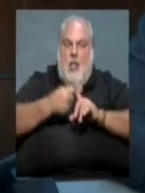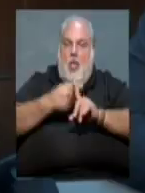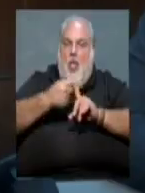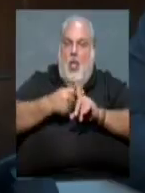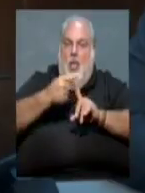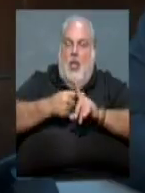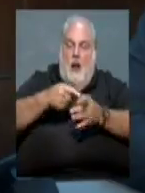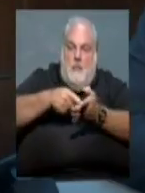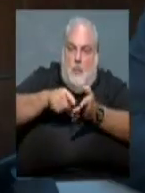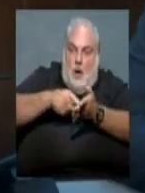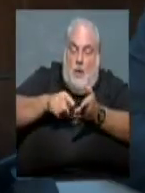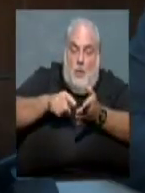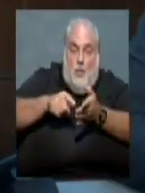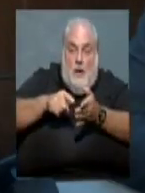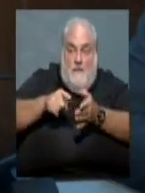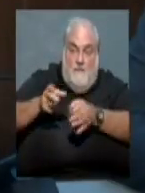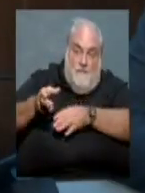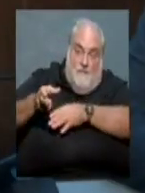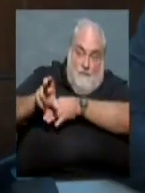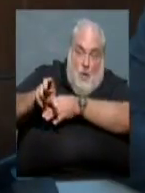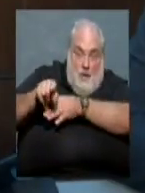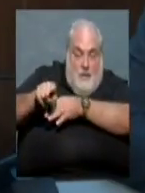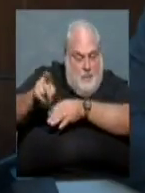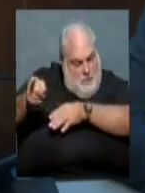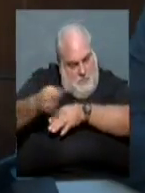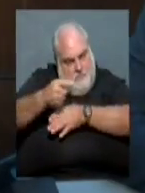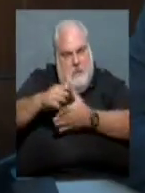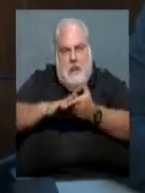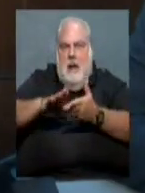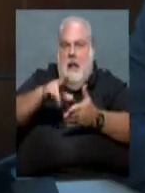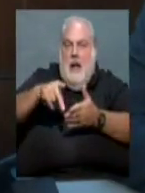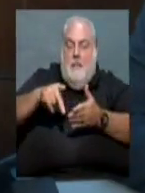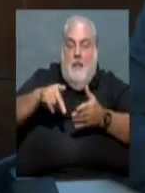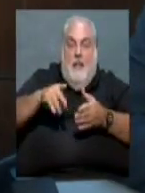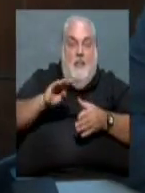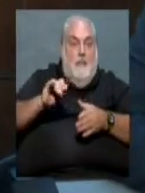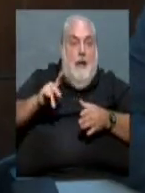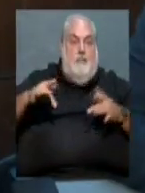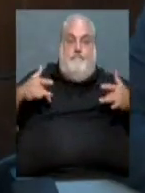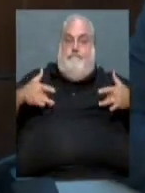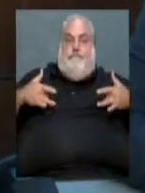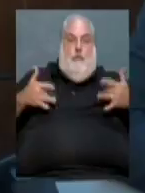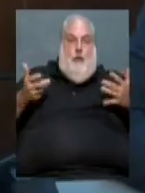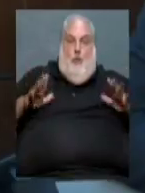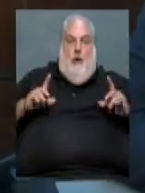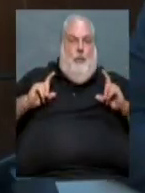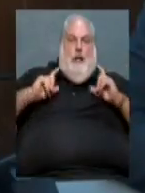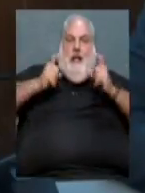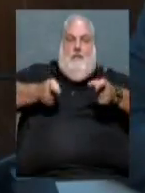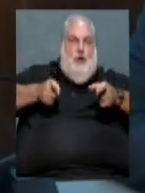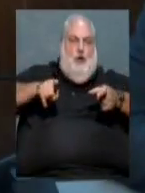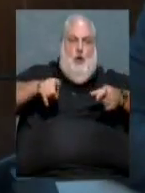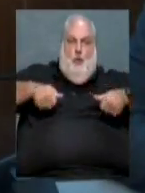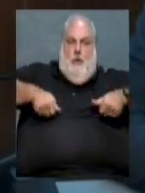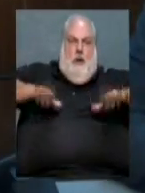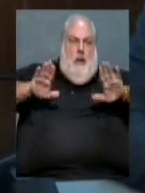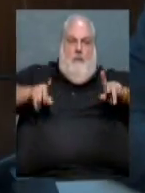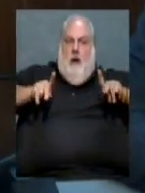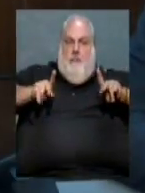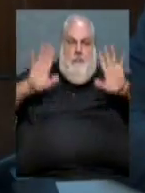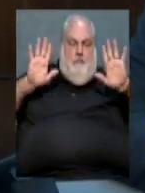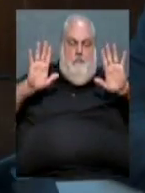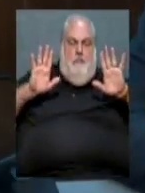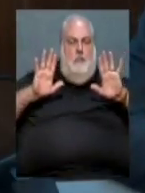we can go in there and make them clean up the problem. And a lot of times they don't want to clean up the problem. They want to just give it to us and let somebody else try and deal with it. So